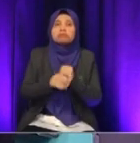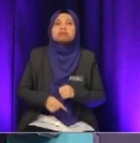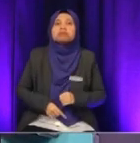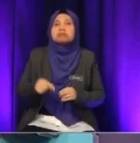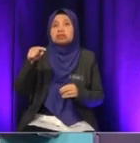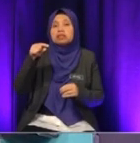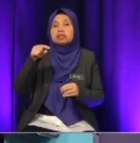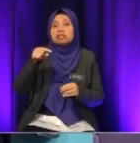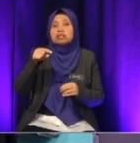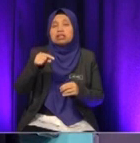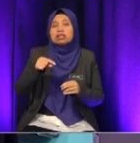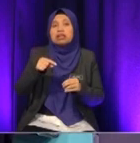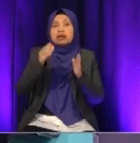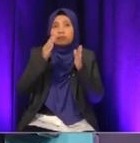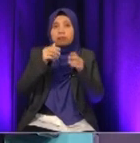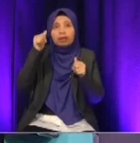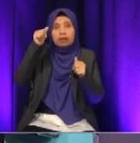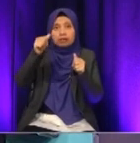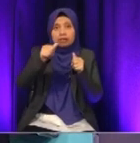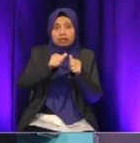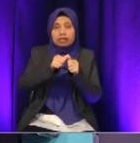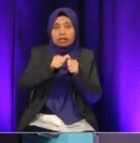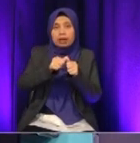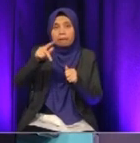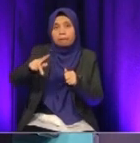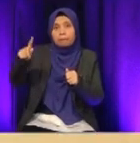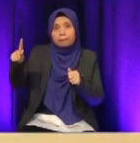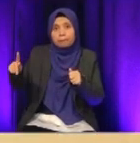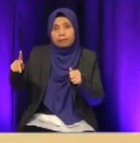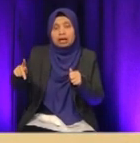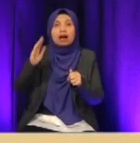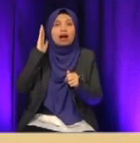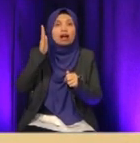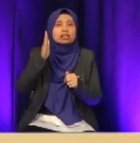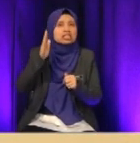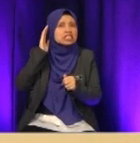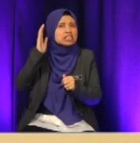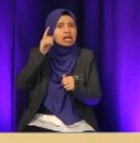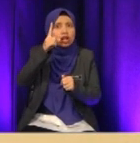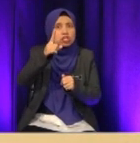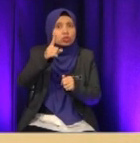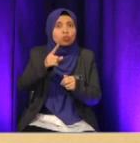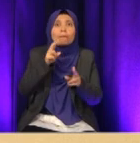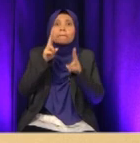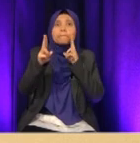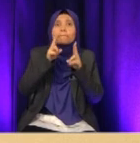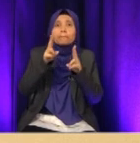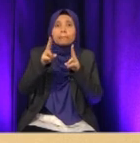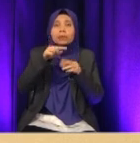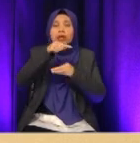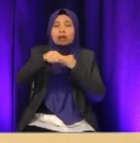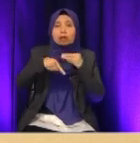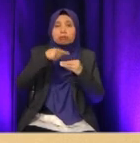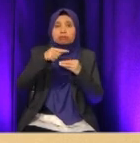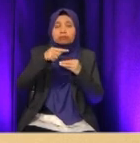is the instruction. So our students or our pupils will hear a short radio announcement and some questions. Before the announcement, you will have time to